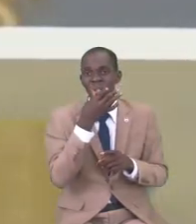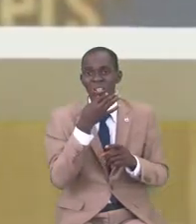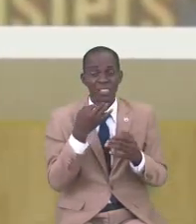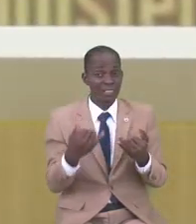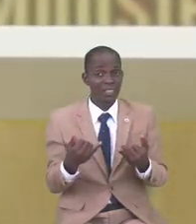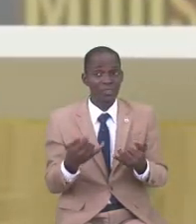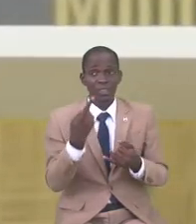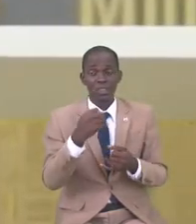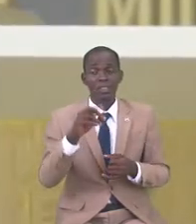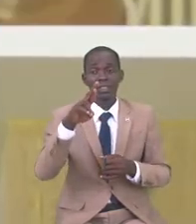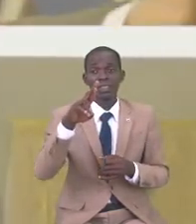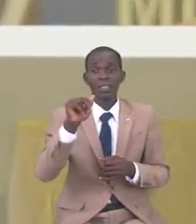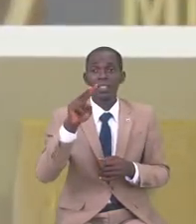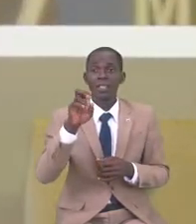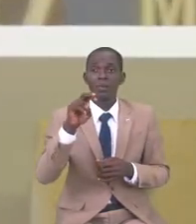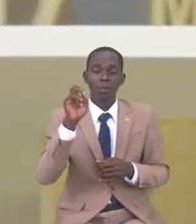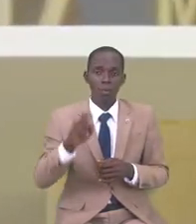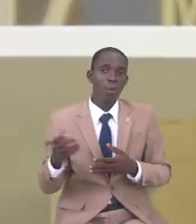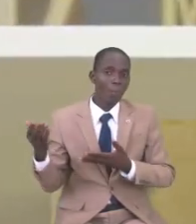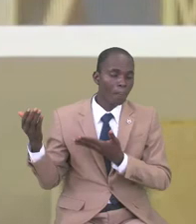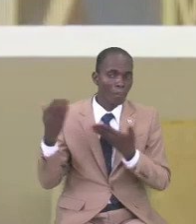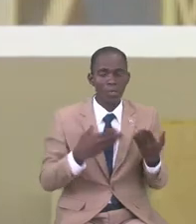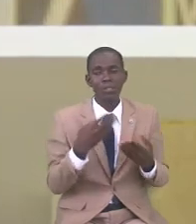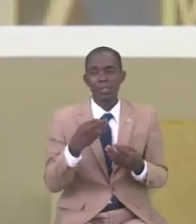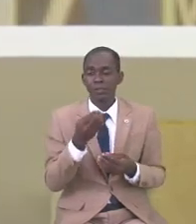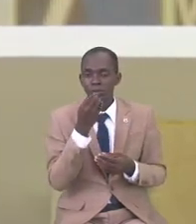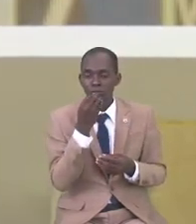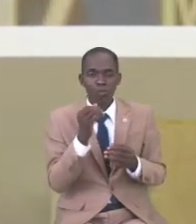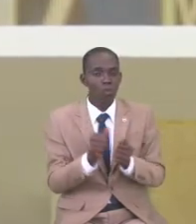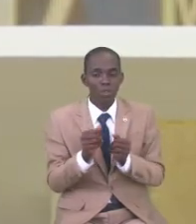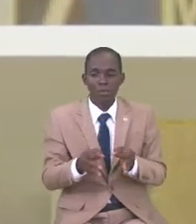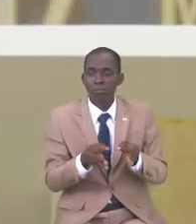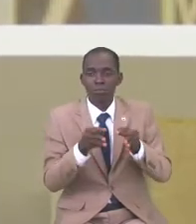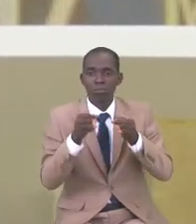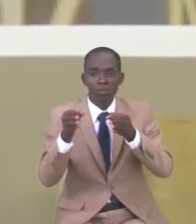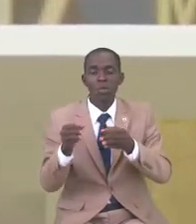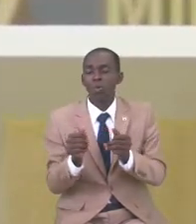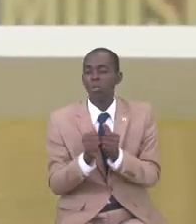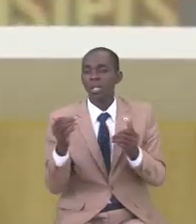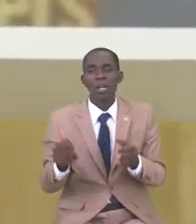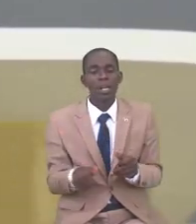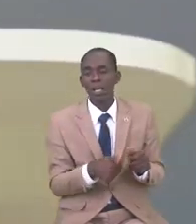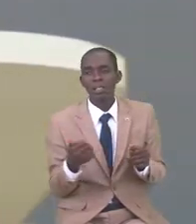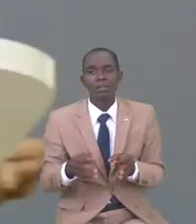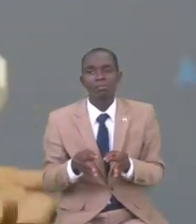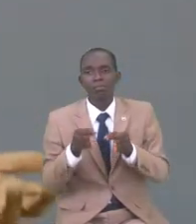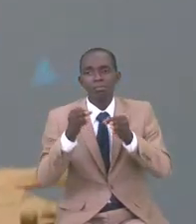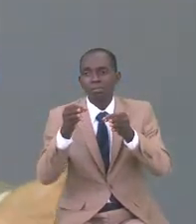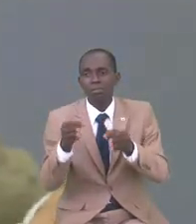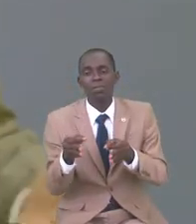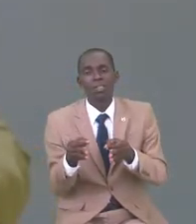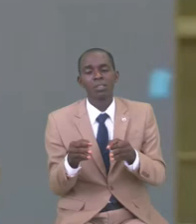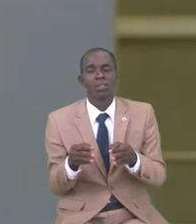were to bring the food, and also unhesitatingly, without any hesitation or without,